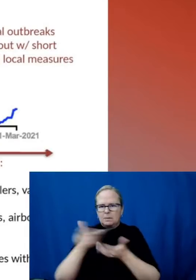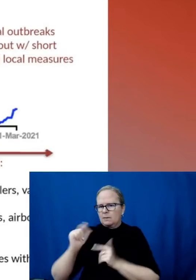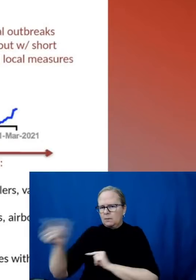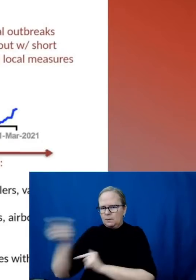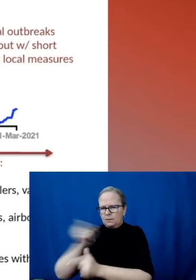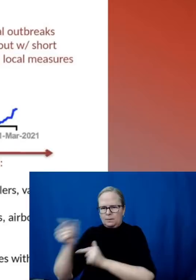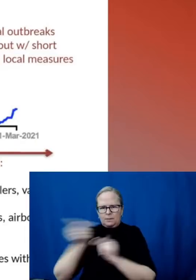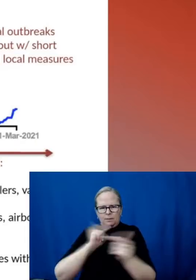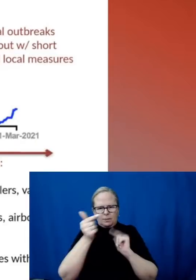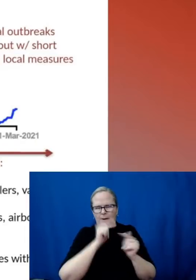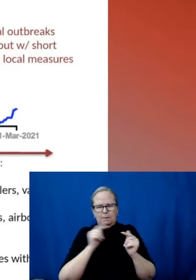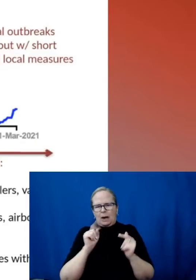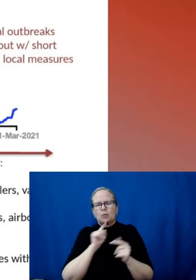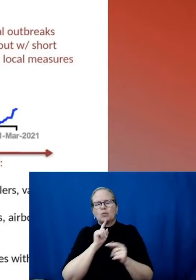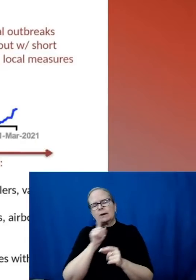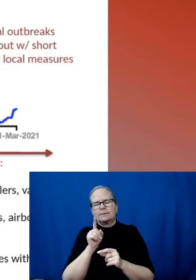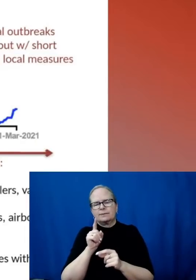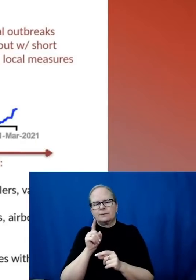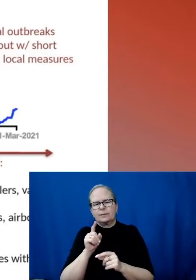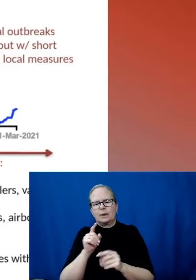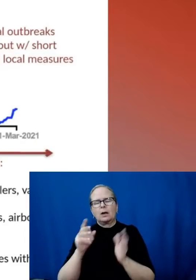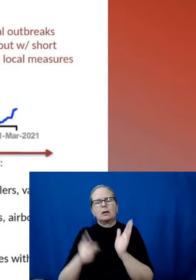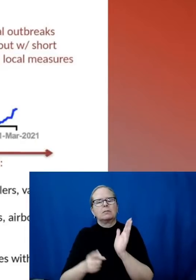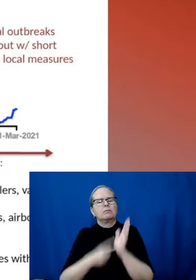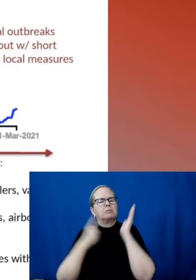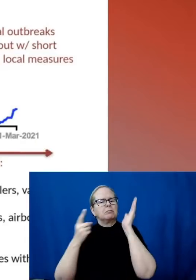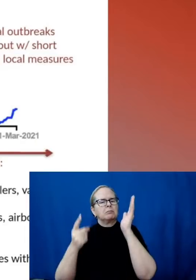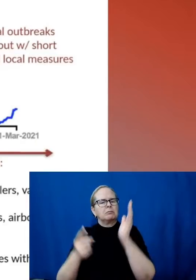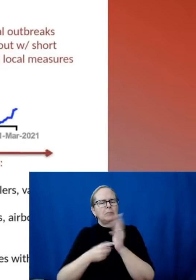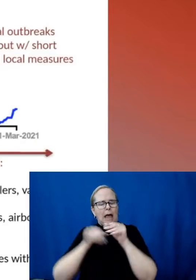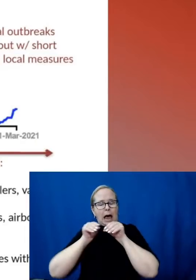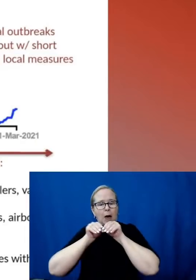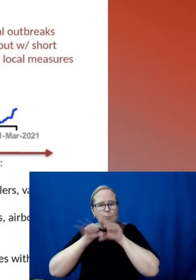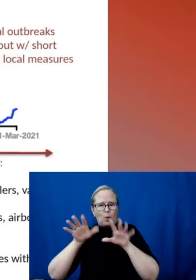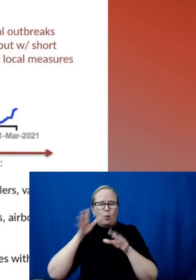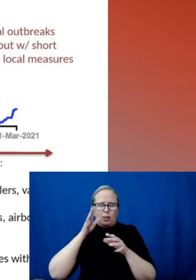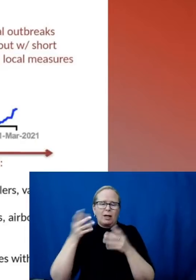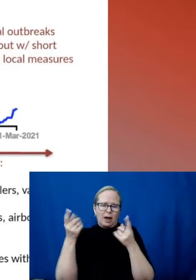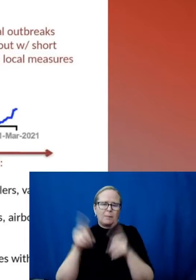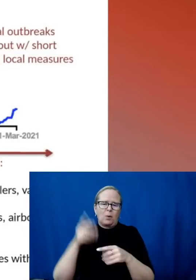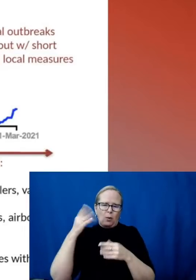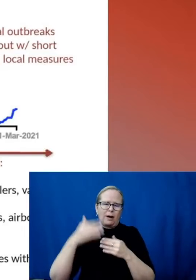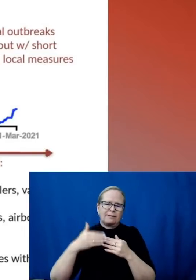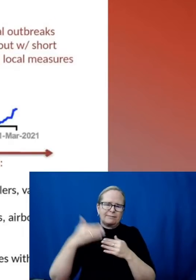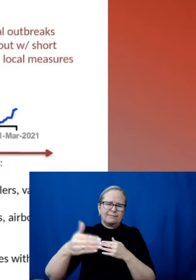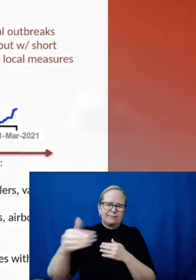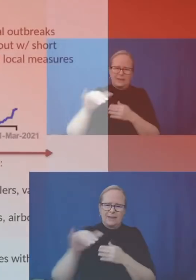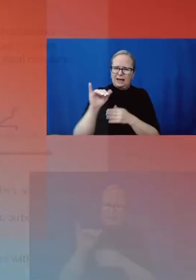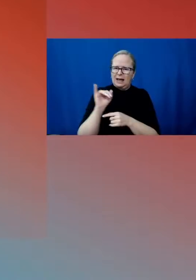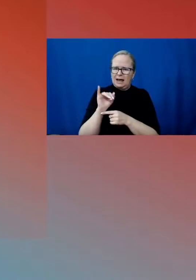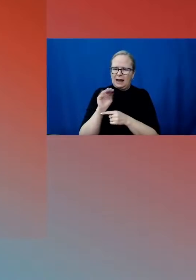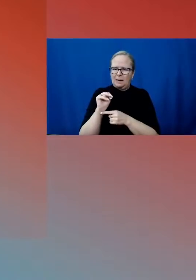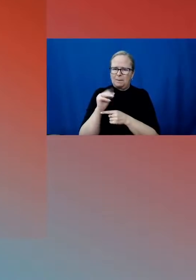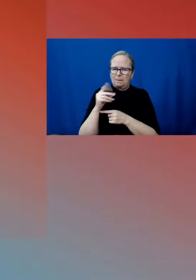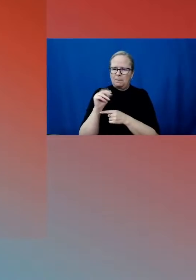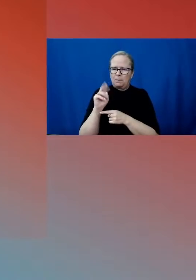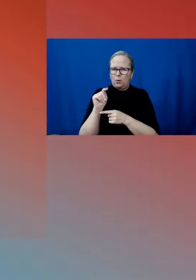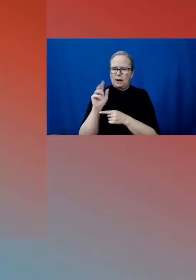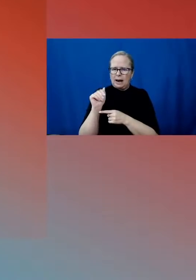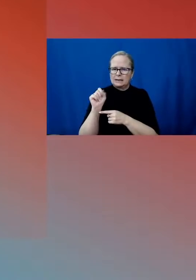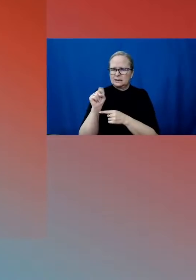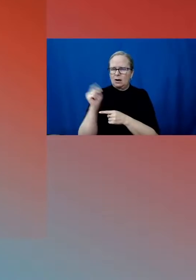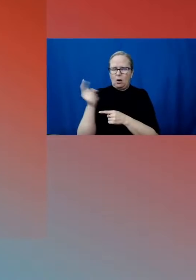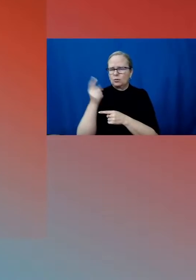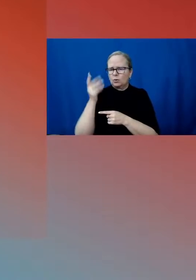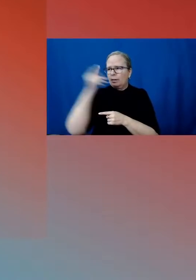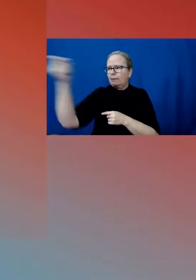regions. And we have to be realistic. So occasional outbreaks from imported cases will appear. They always did in zero COVID